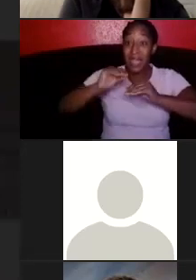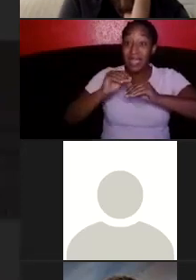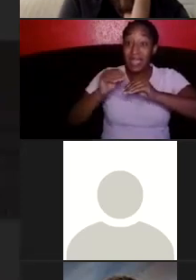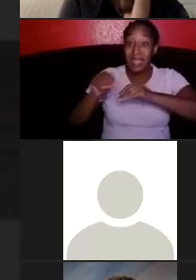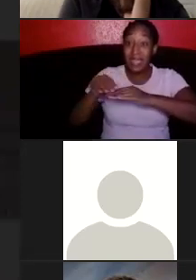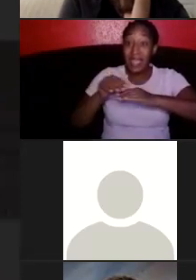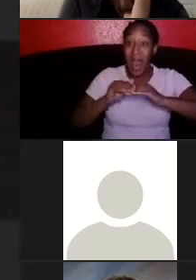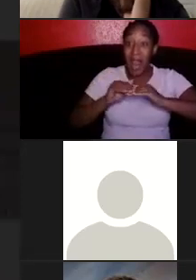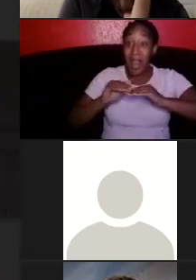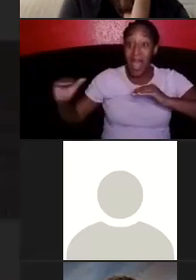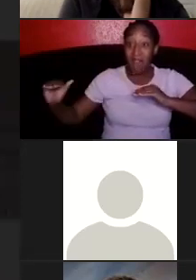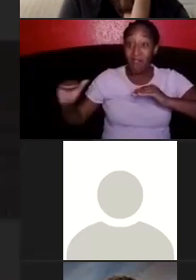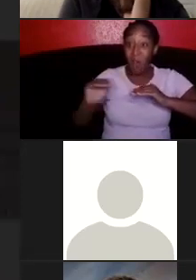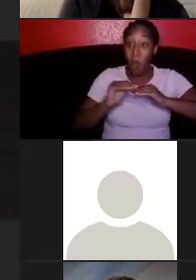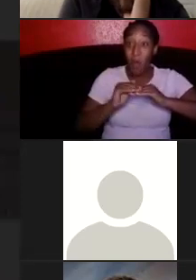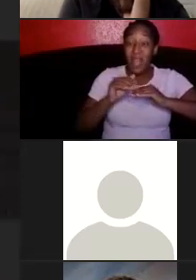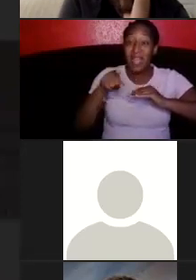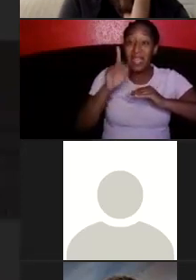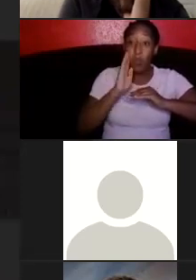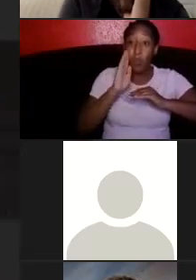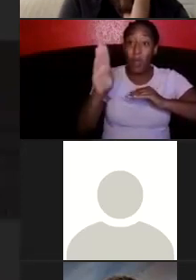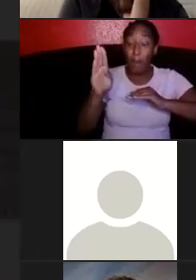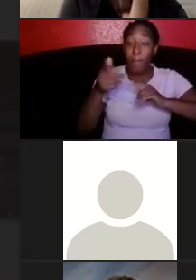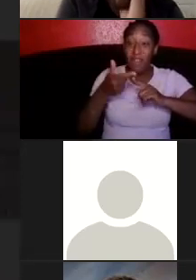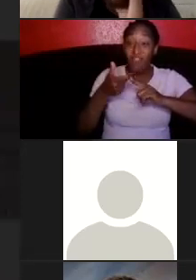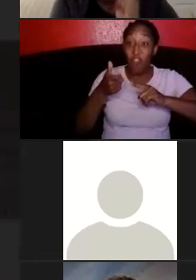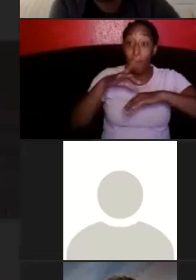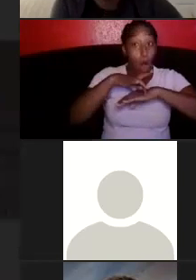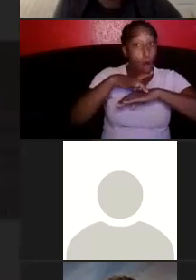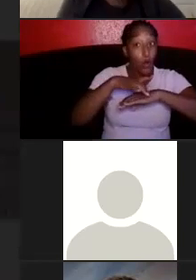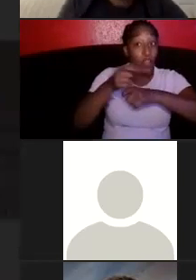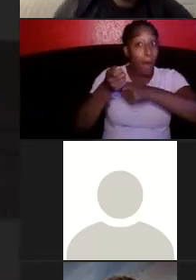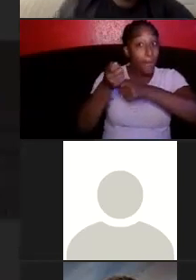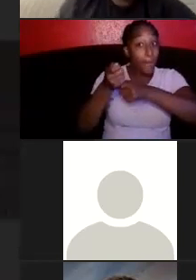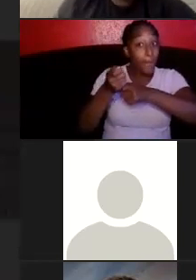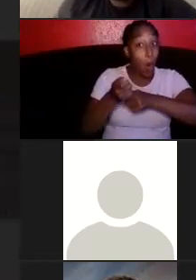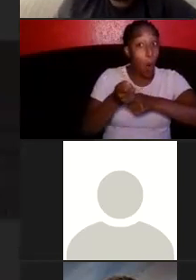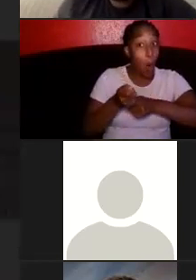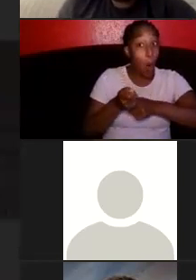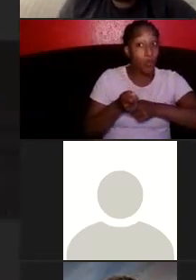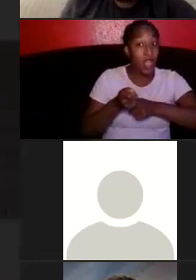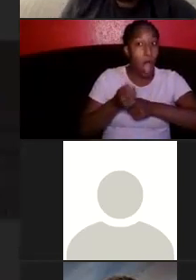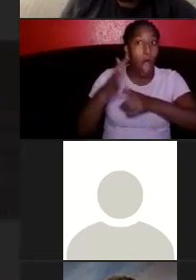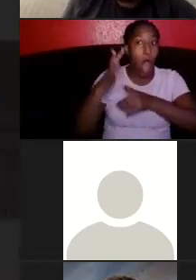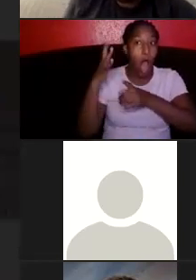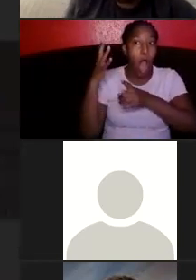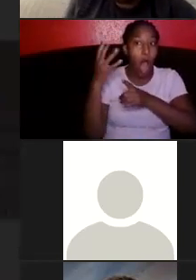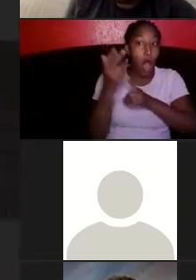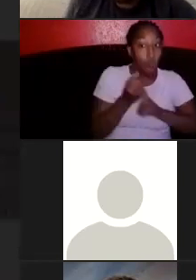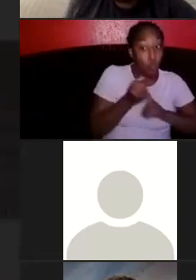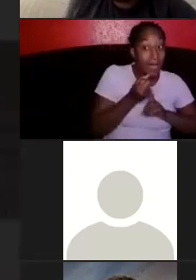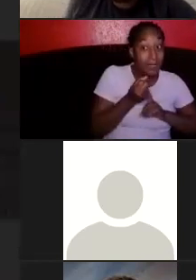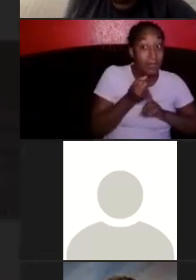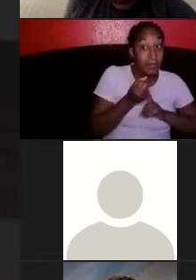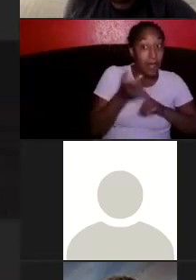pulled by the Earth, is being attracted to the Earth with 686 newtons of